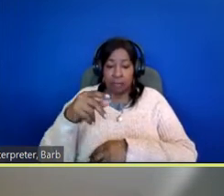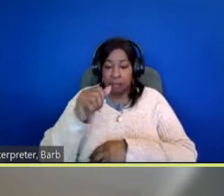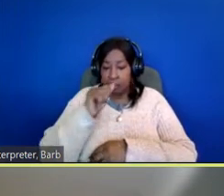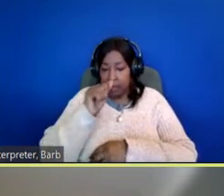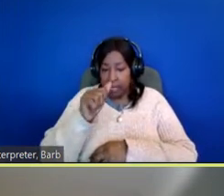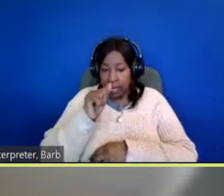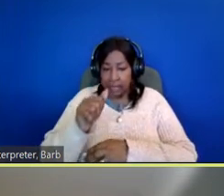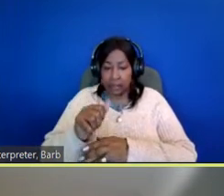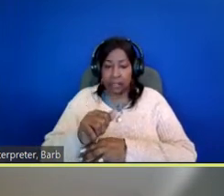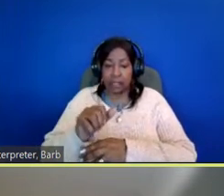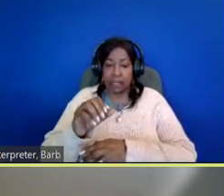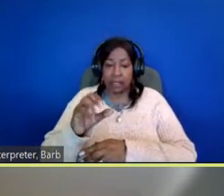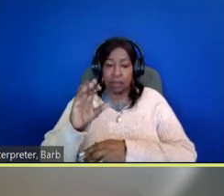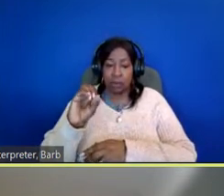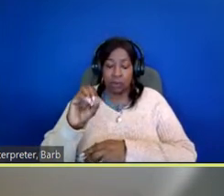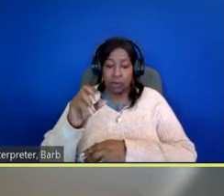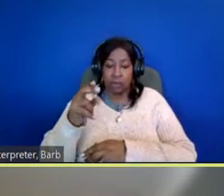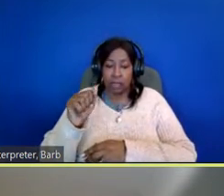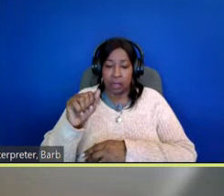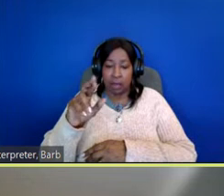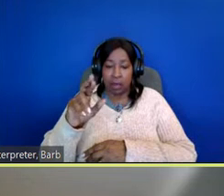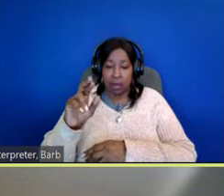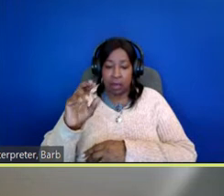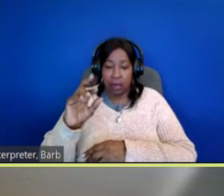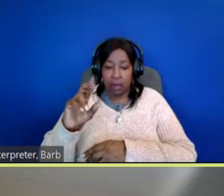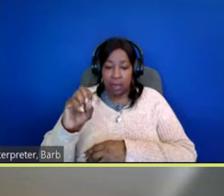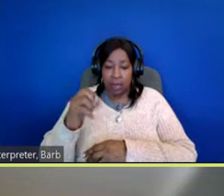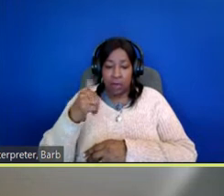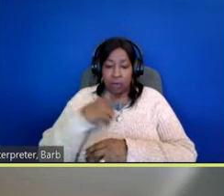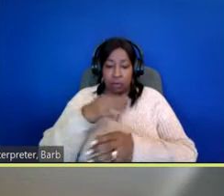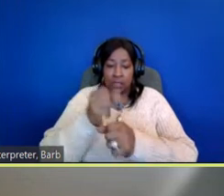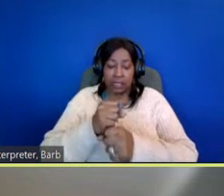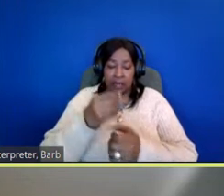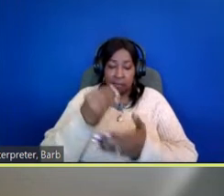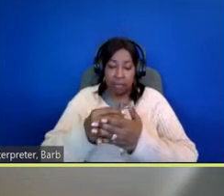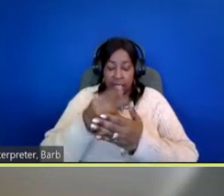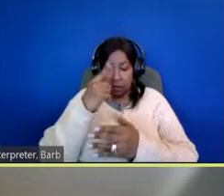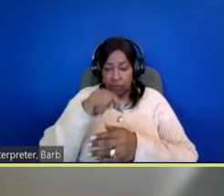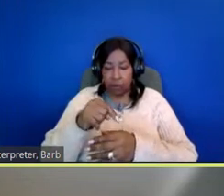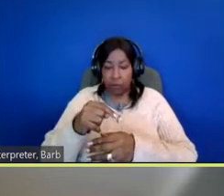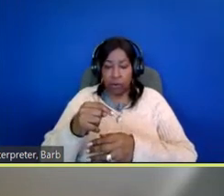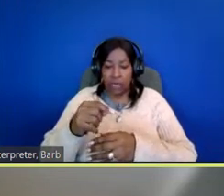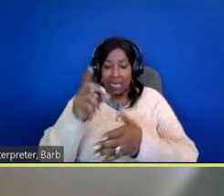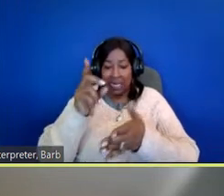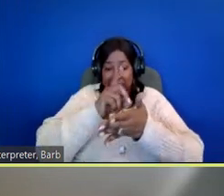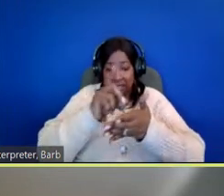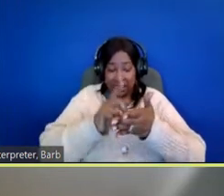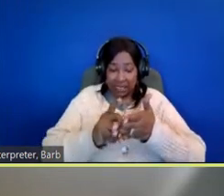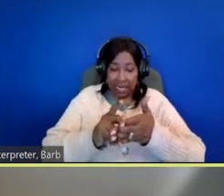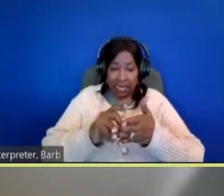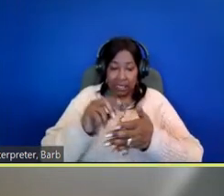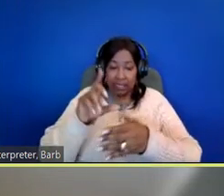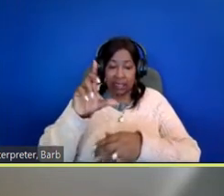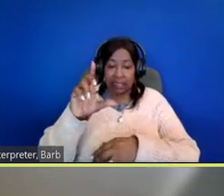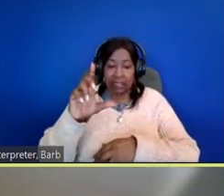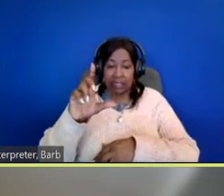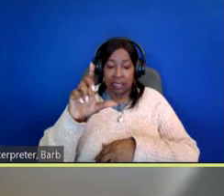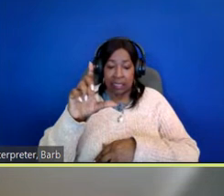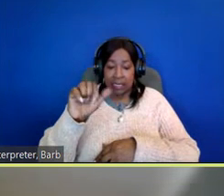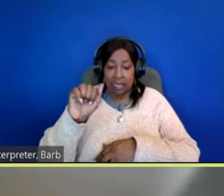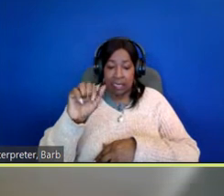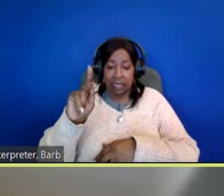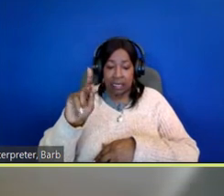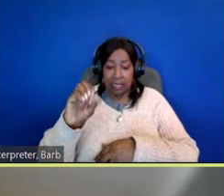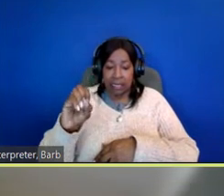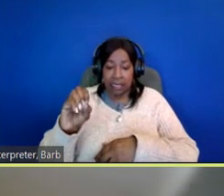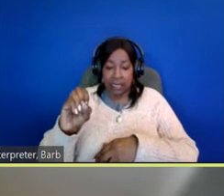have formula funds for design of two stations, which is Lake on the Oak Park on the Green Line and Ridgeland on the Green